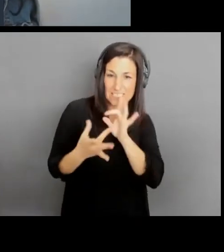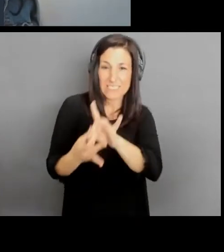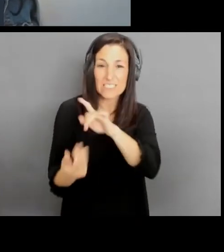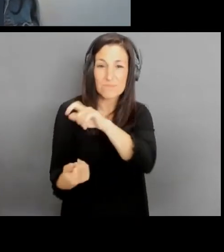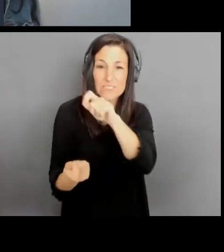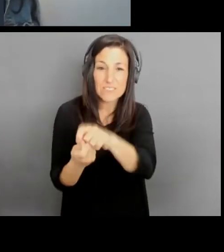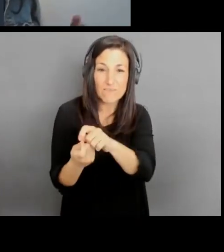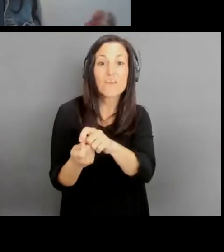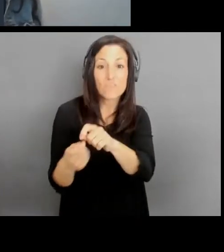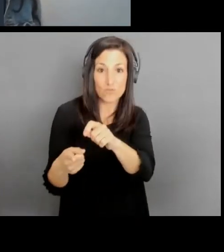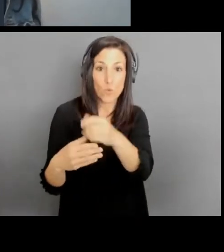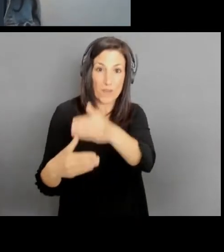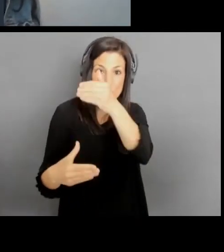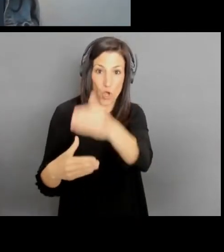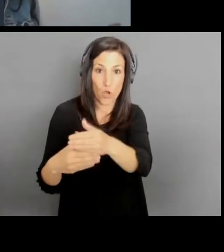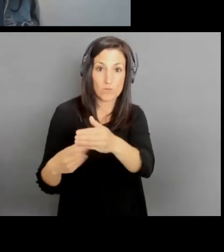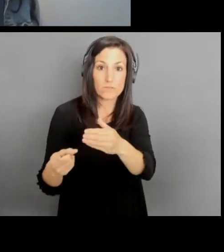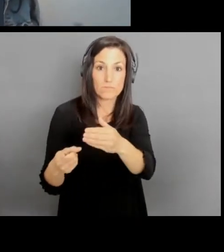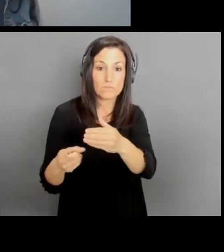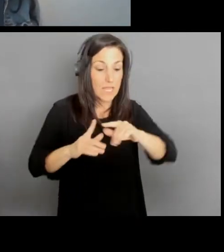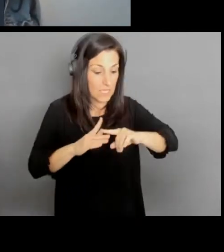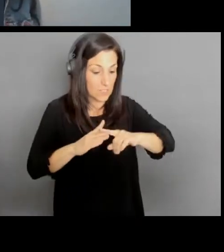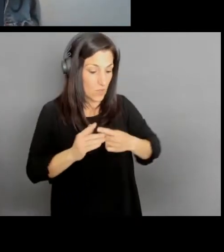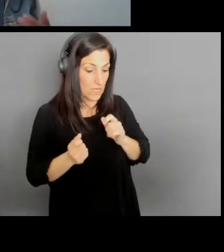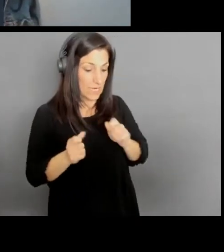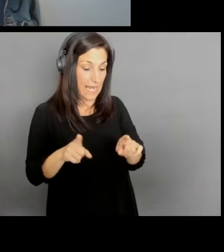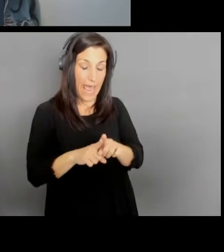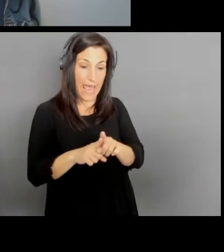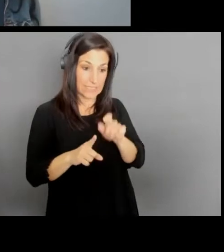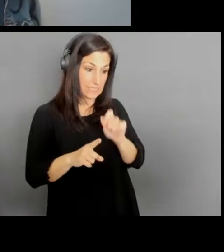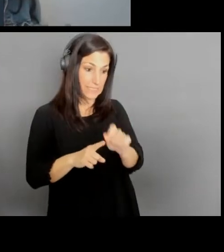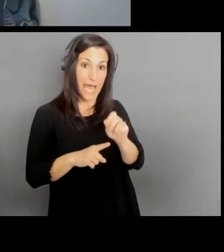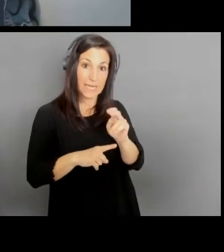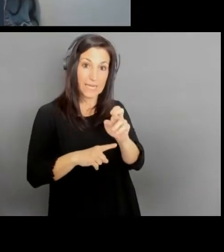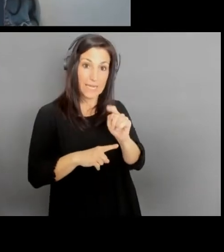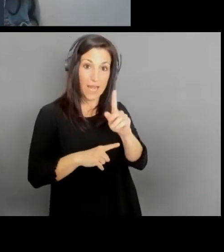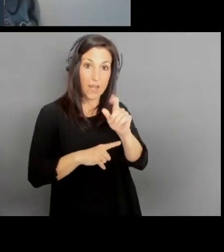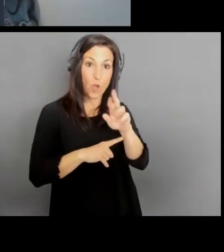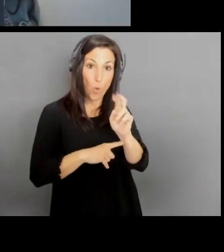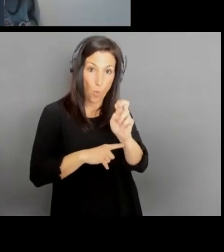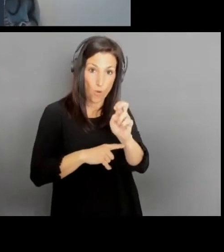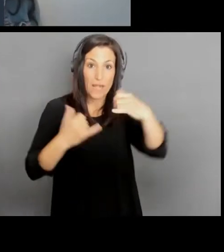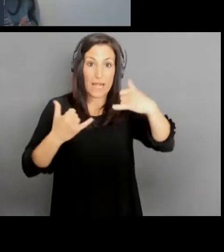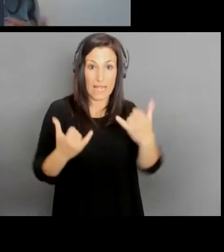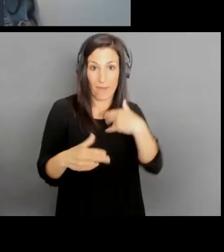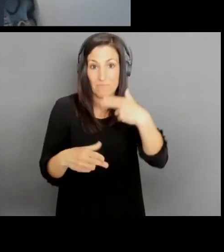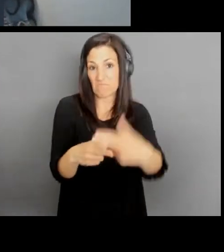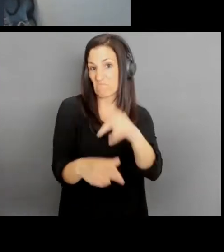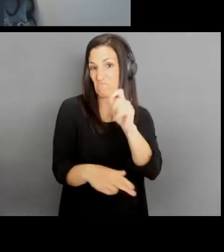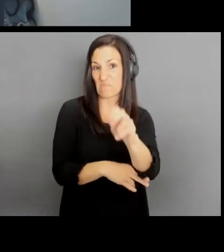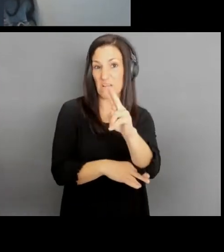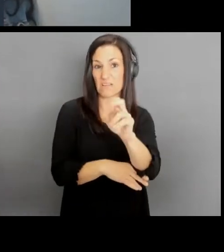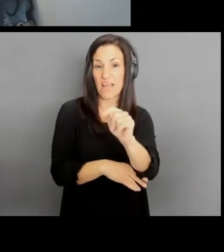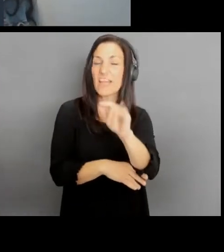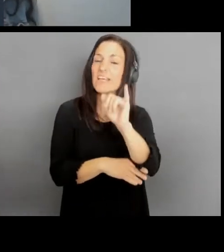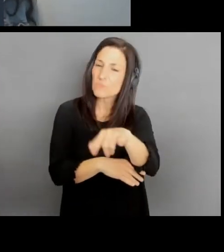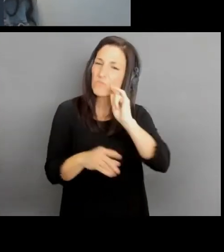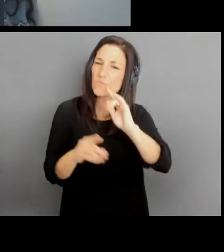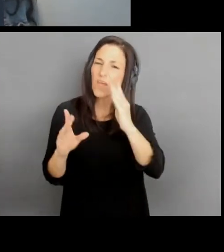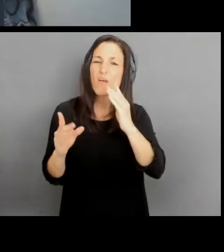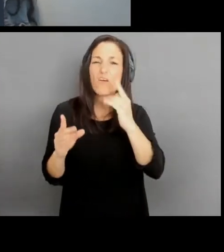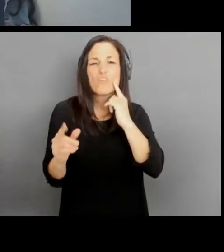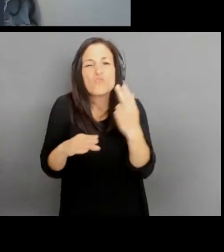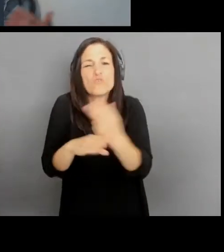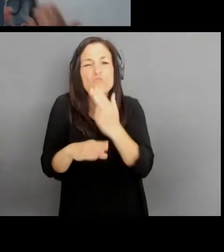.NET Core and is now just called .NET, is really built to be cross-platform, which means that it opens the opportunity for customers